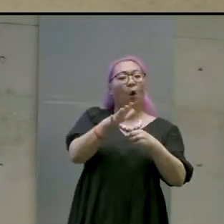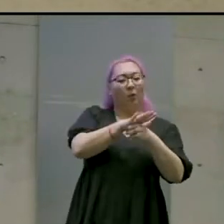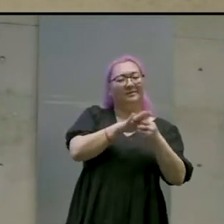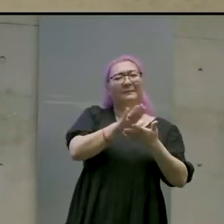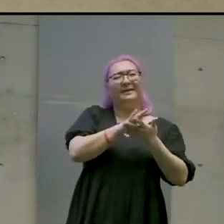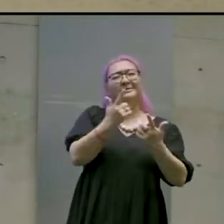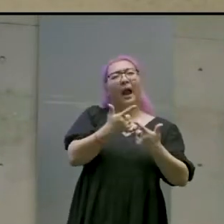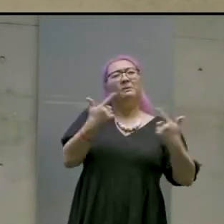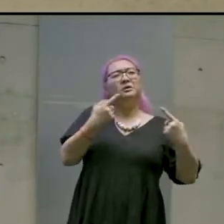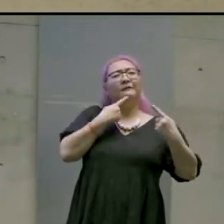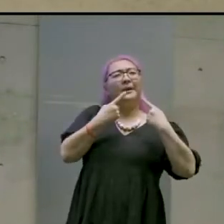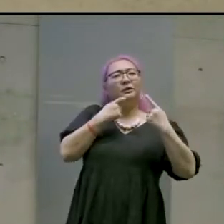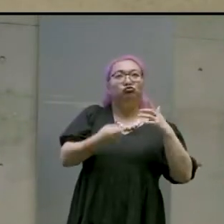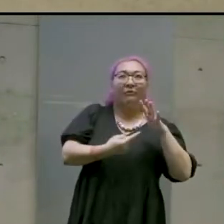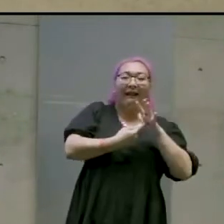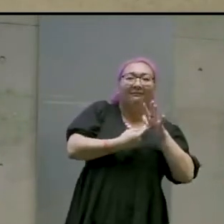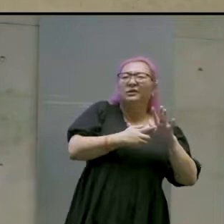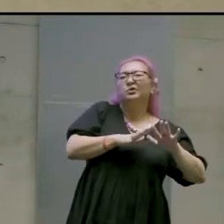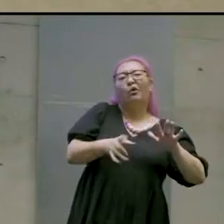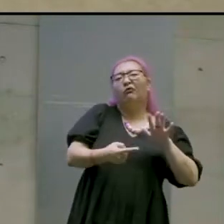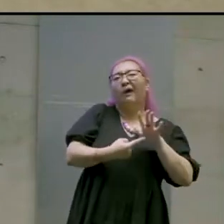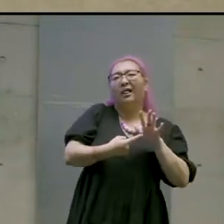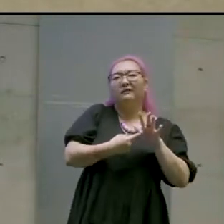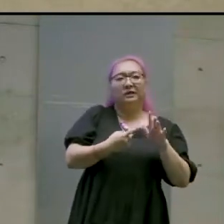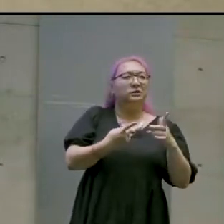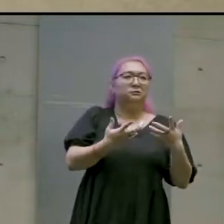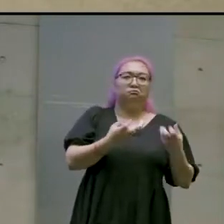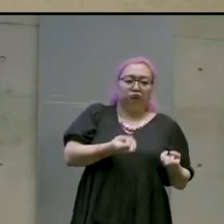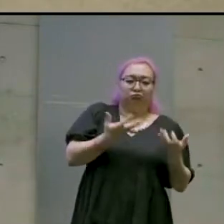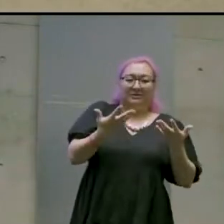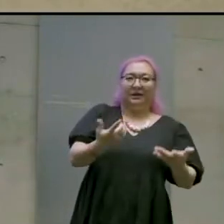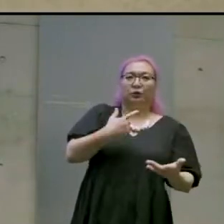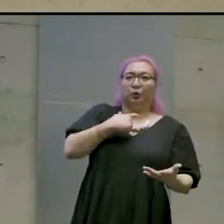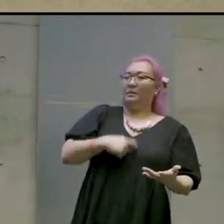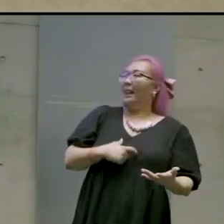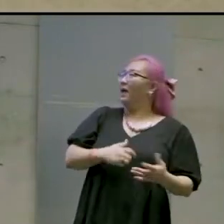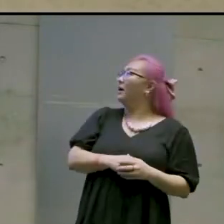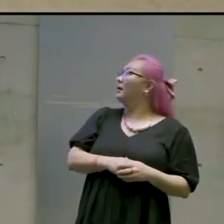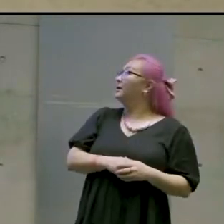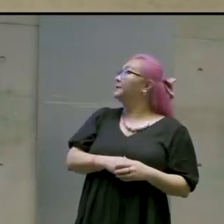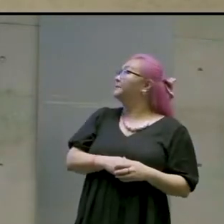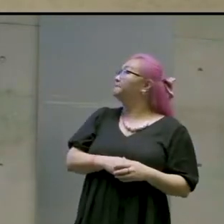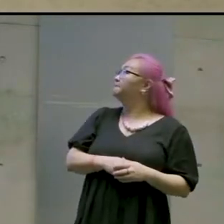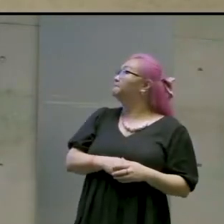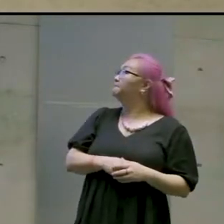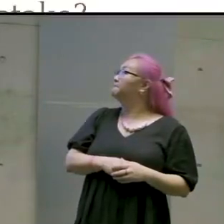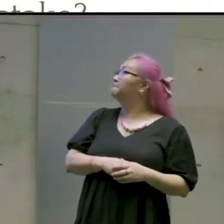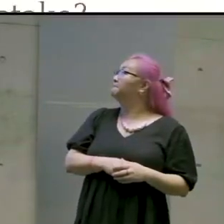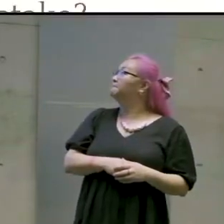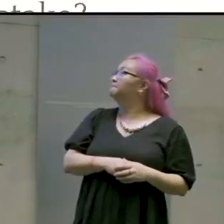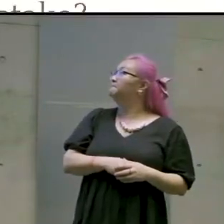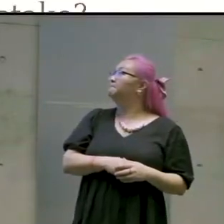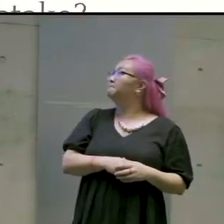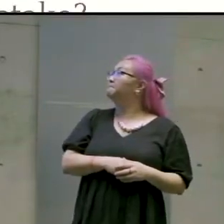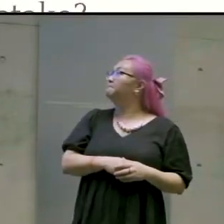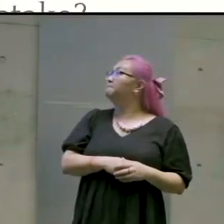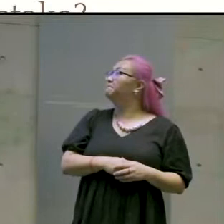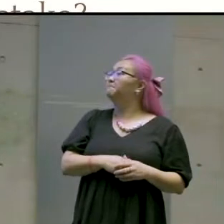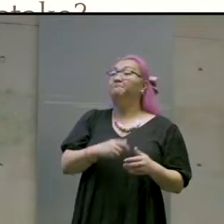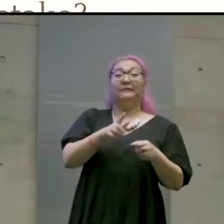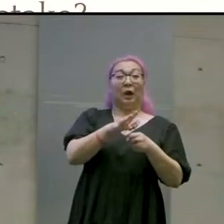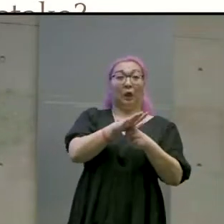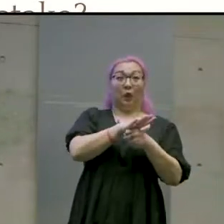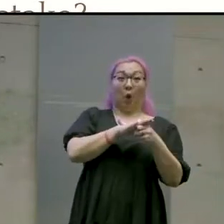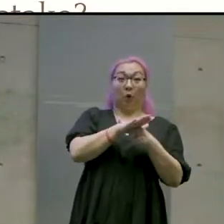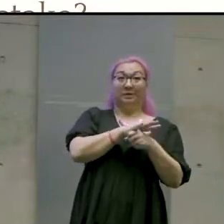make a decision when the choice is presented. Again, this is all really focusing on the choice itself, that moment of choice. So there